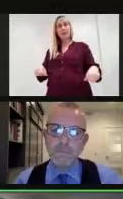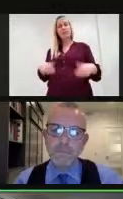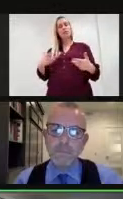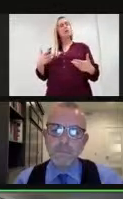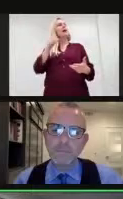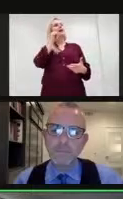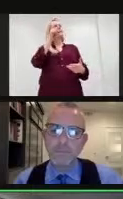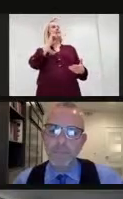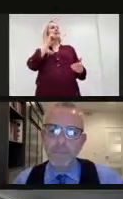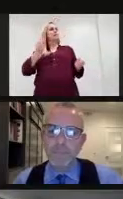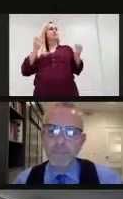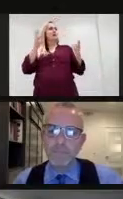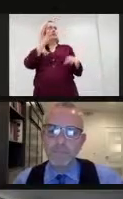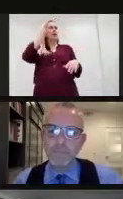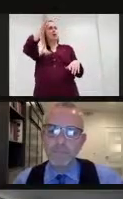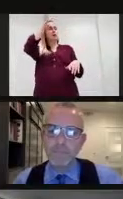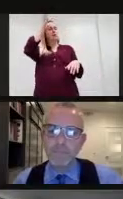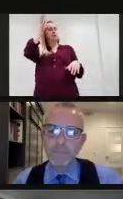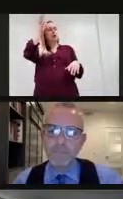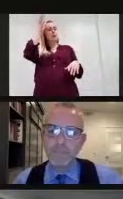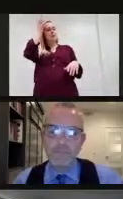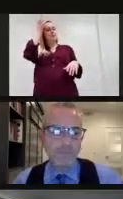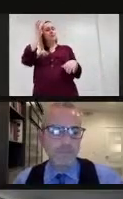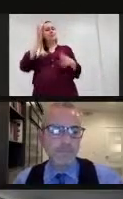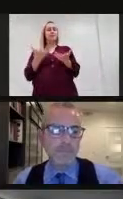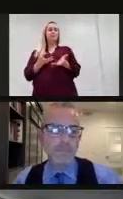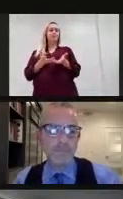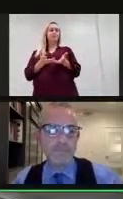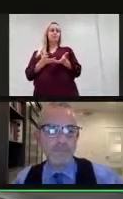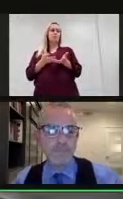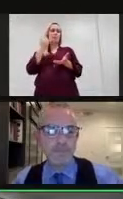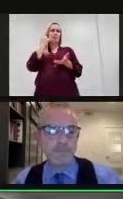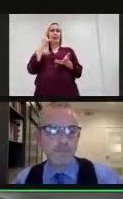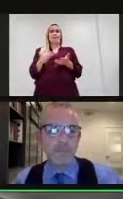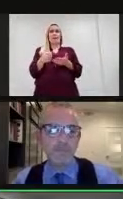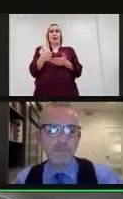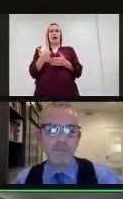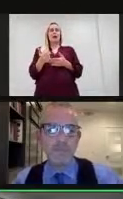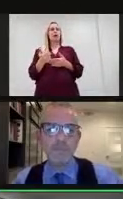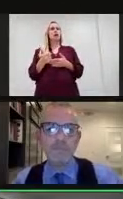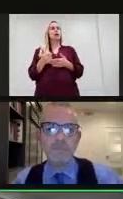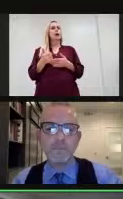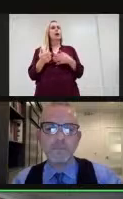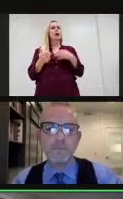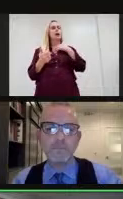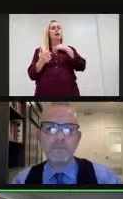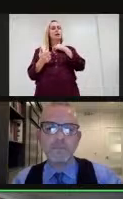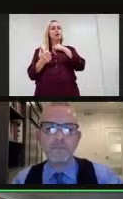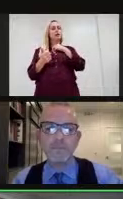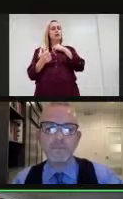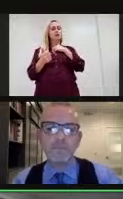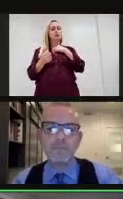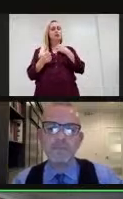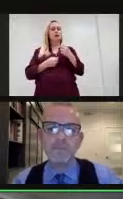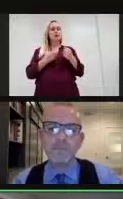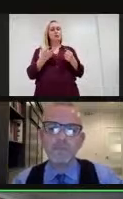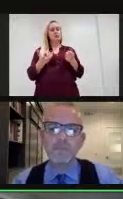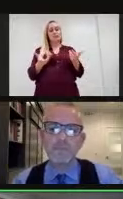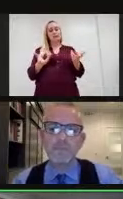many parents, if any that I can recall in the engagement groups,